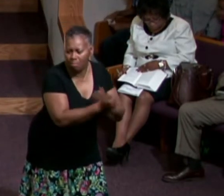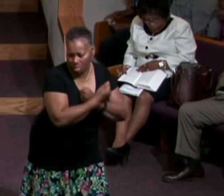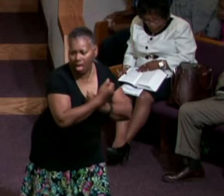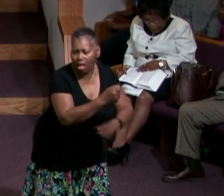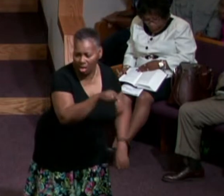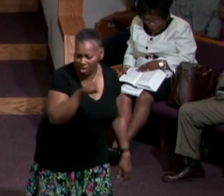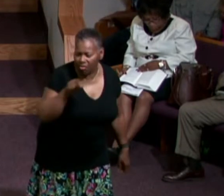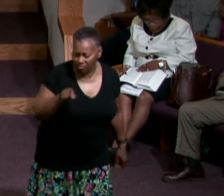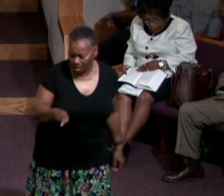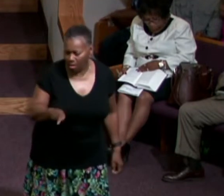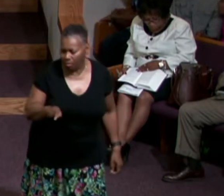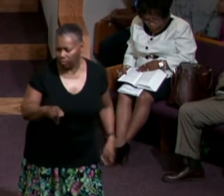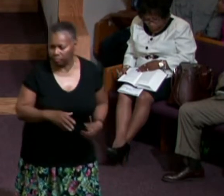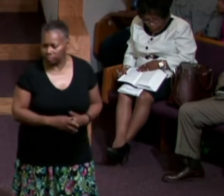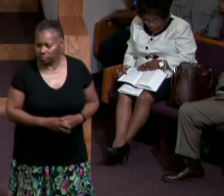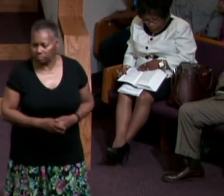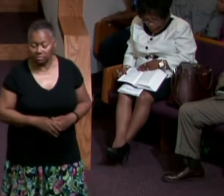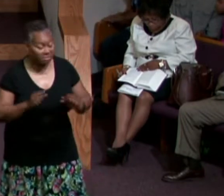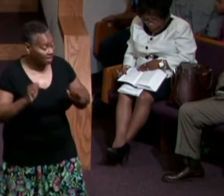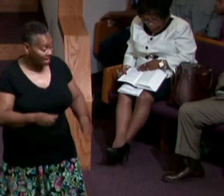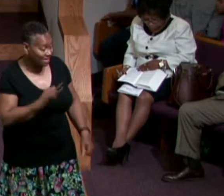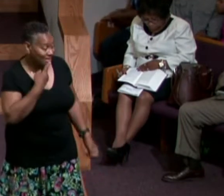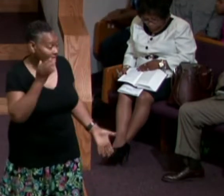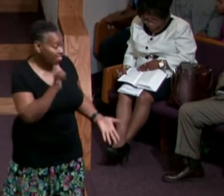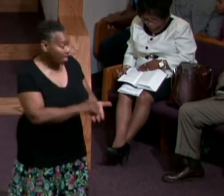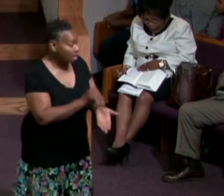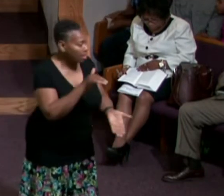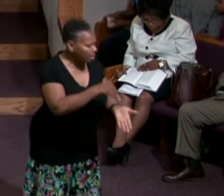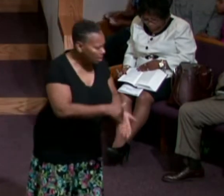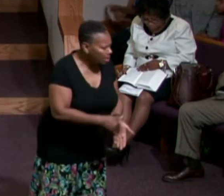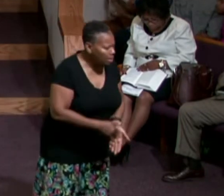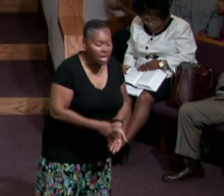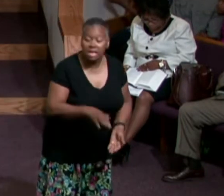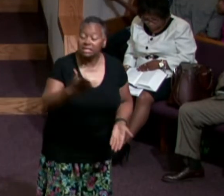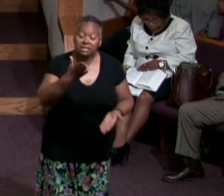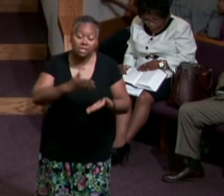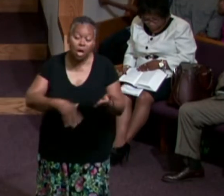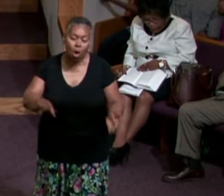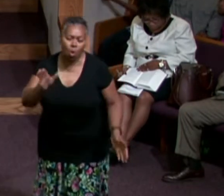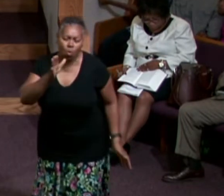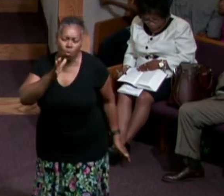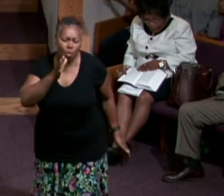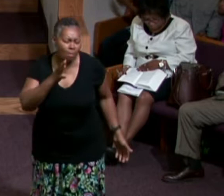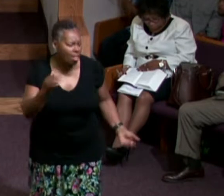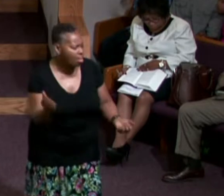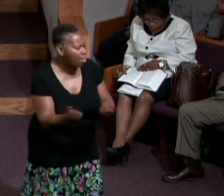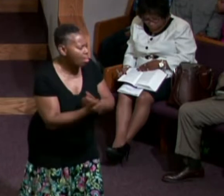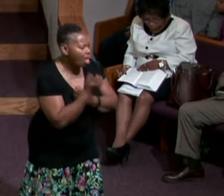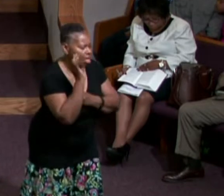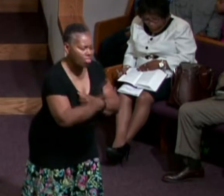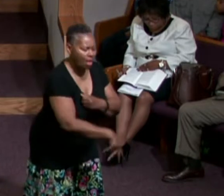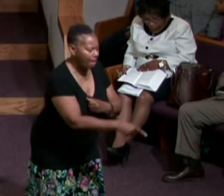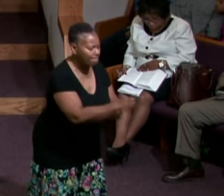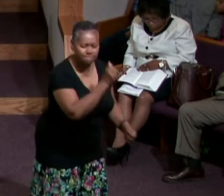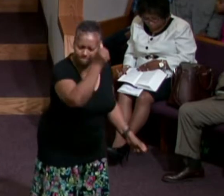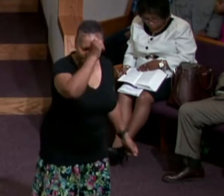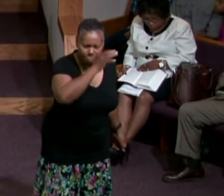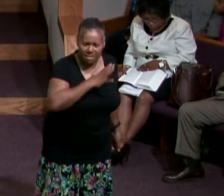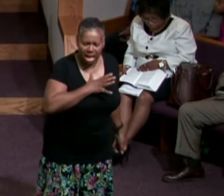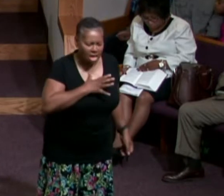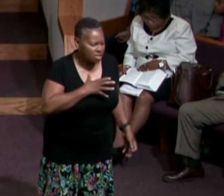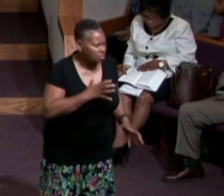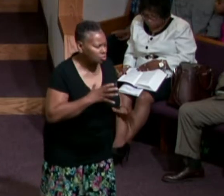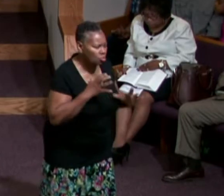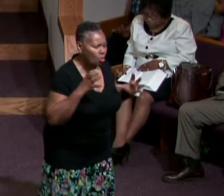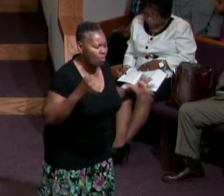it would make him stay in love with her. Can I say that again? There were some women who loved this man so much that